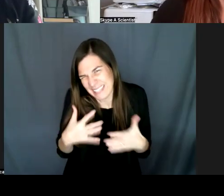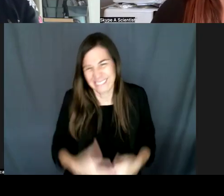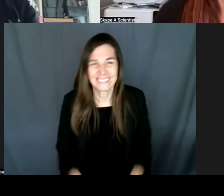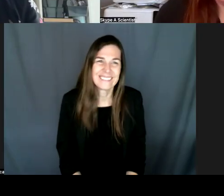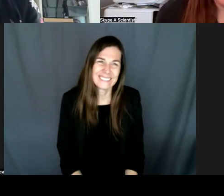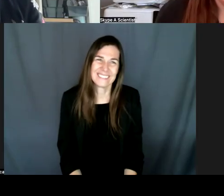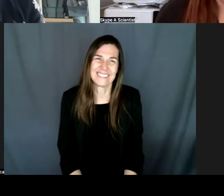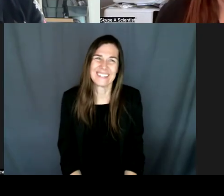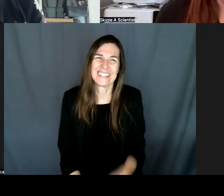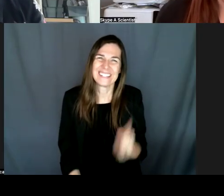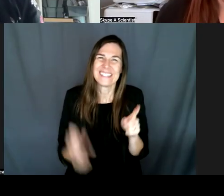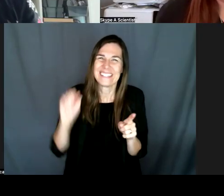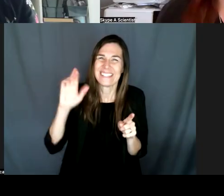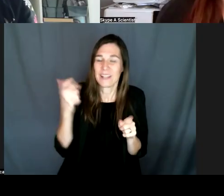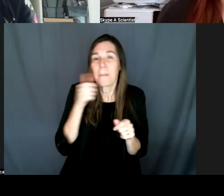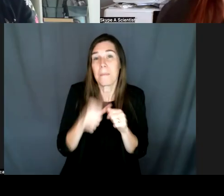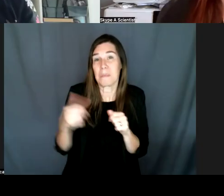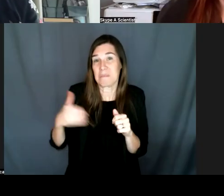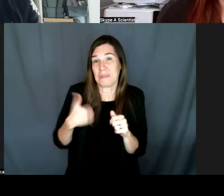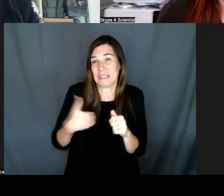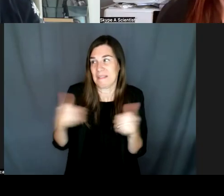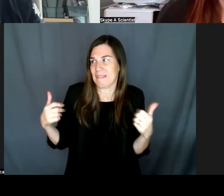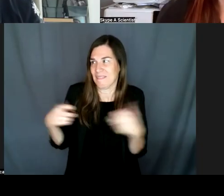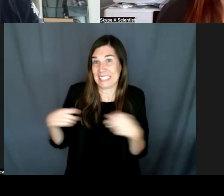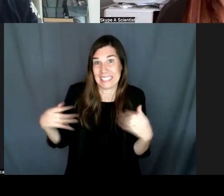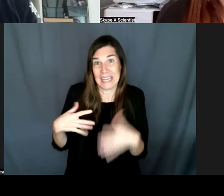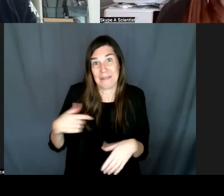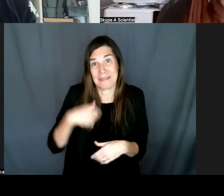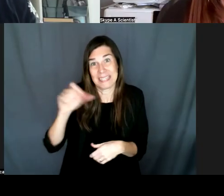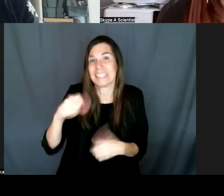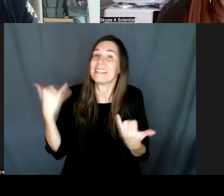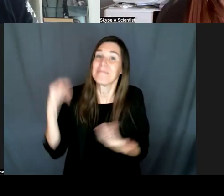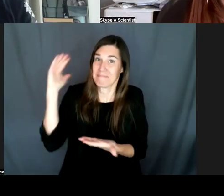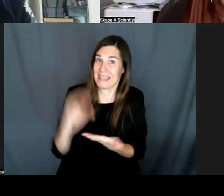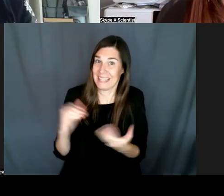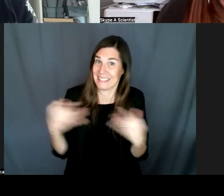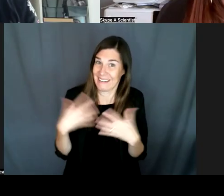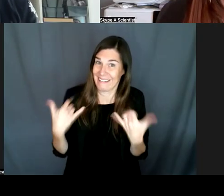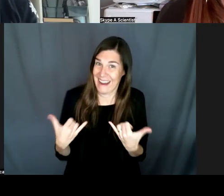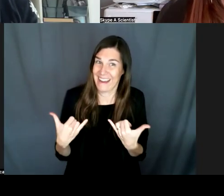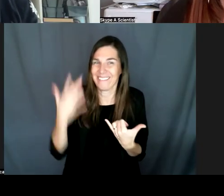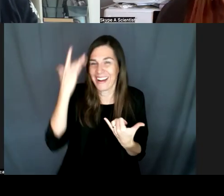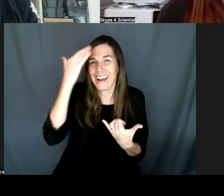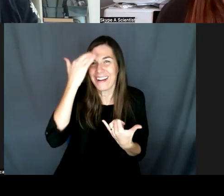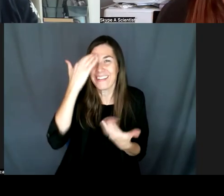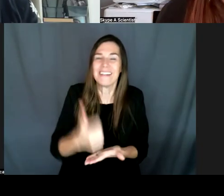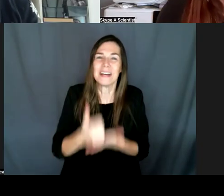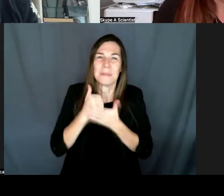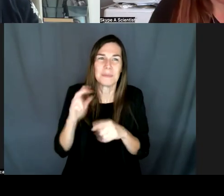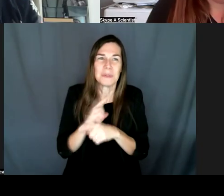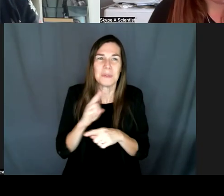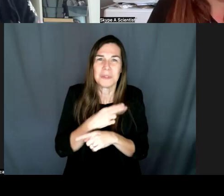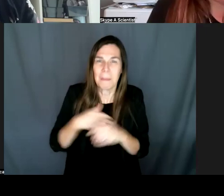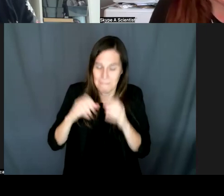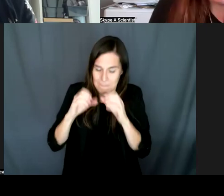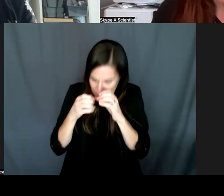remember when I was young, I was scared of physics for sure. But yeah, I'm less scared now. Knowing that it helps me use my microscopes to